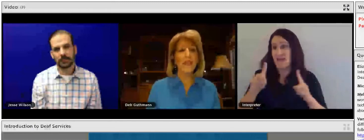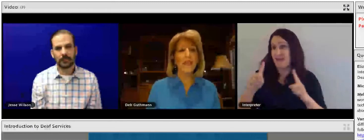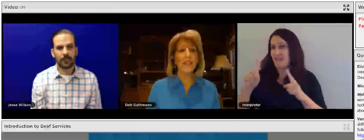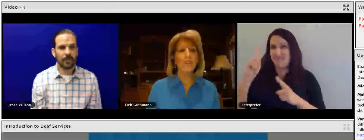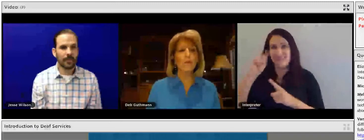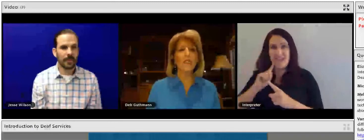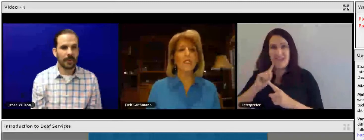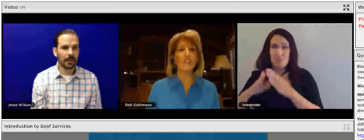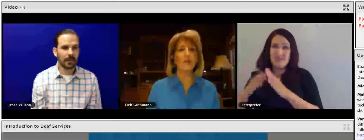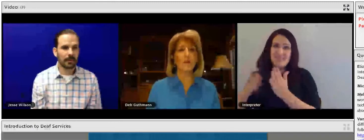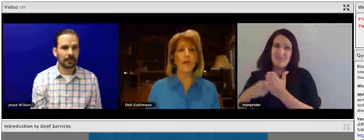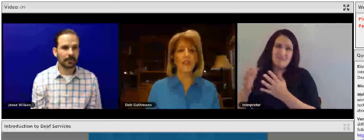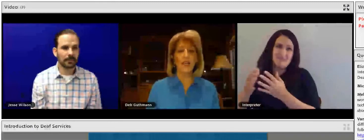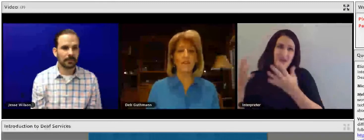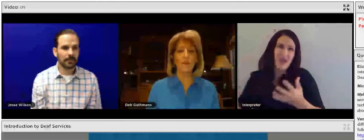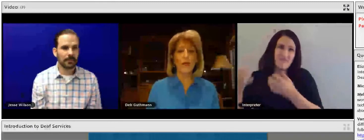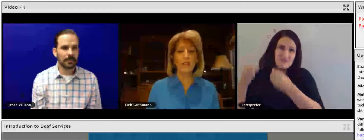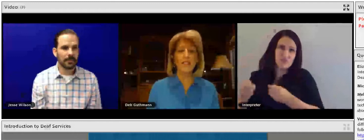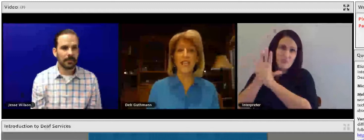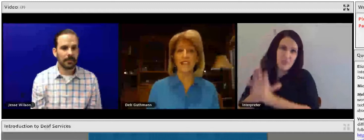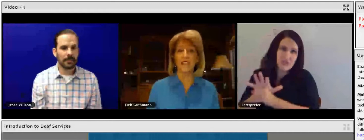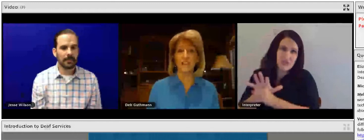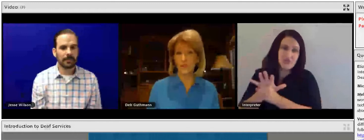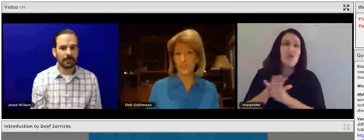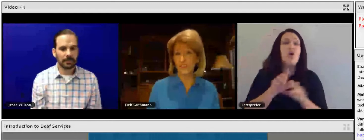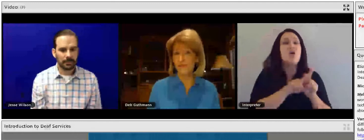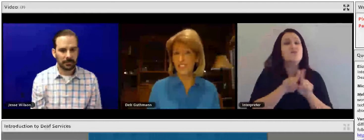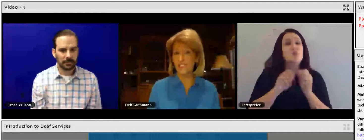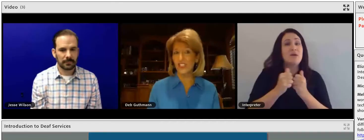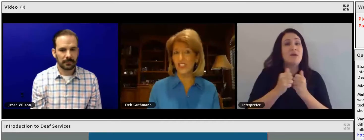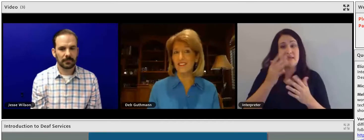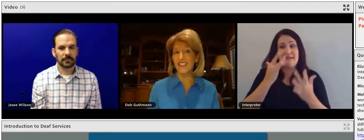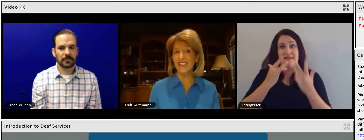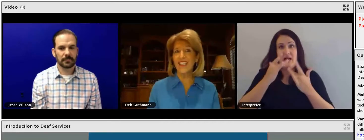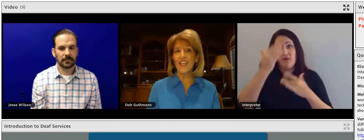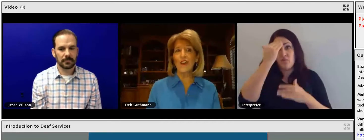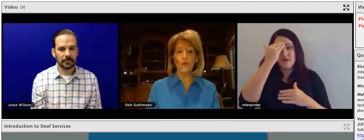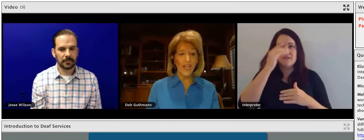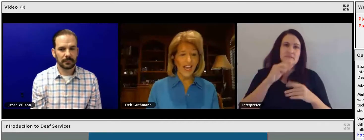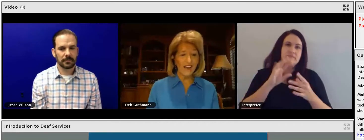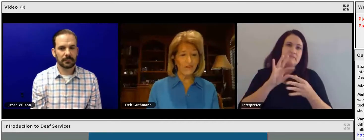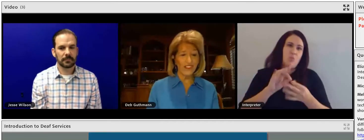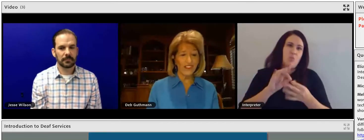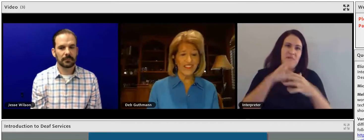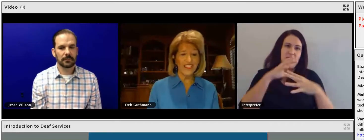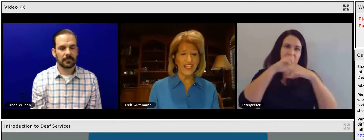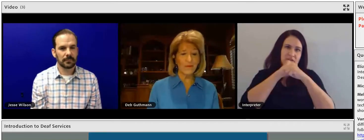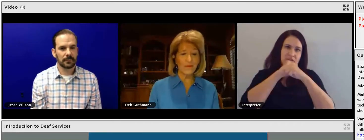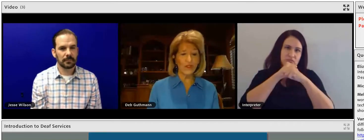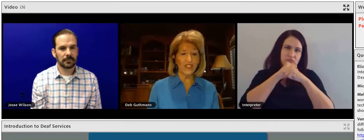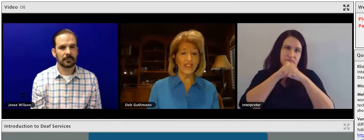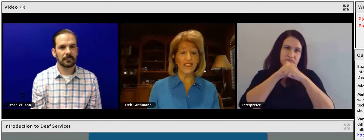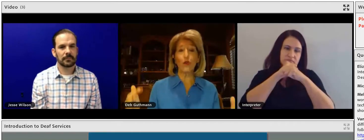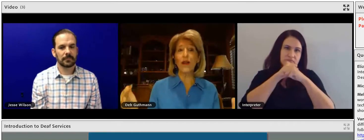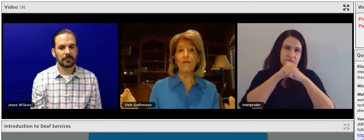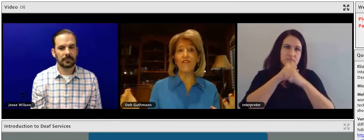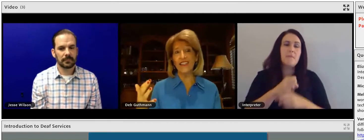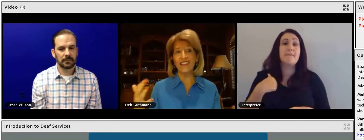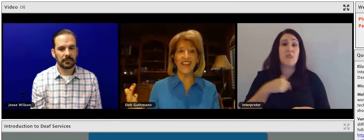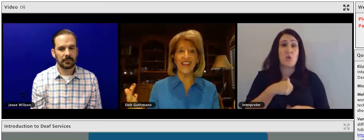heavy pressure. And the other big issue around lack of awareness has to do with confidentiality. We have within the